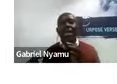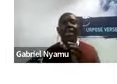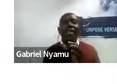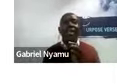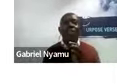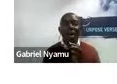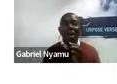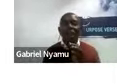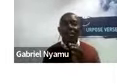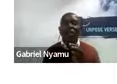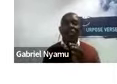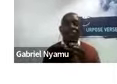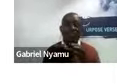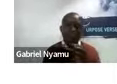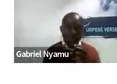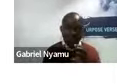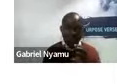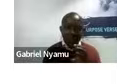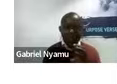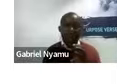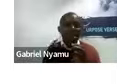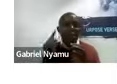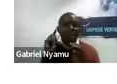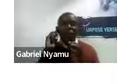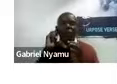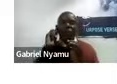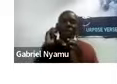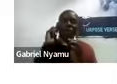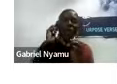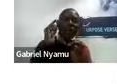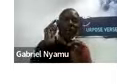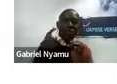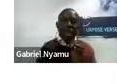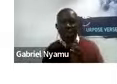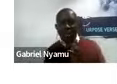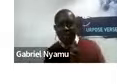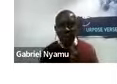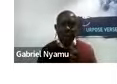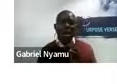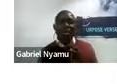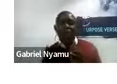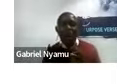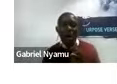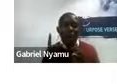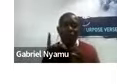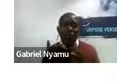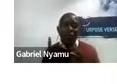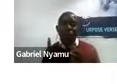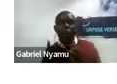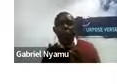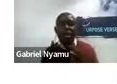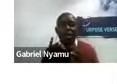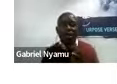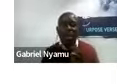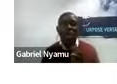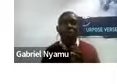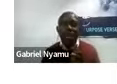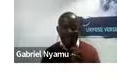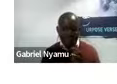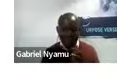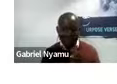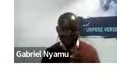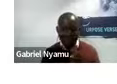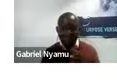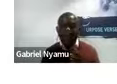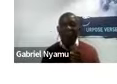there's a neglected part for being. Now, do you know why you are called human being? Why were you not called human